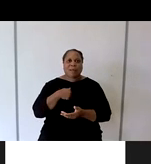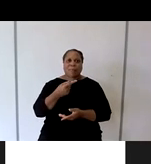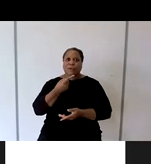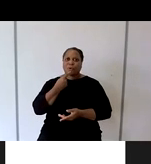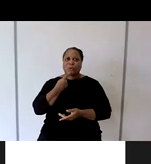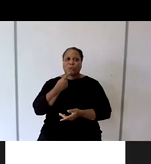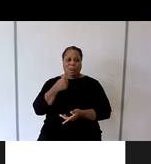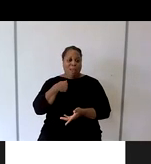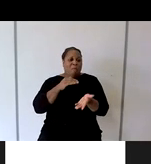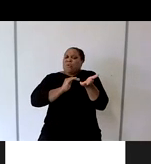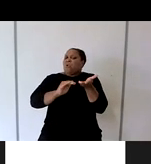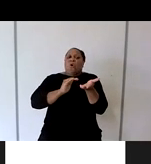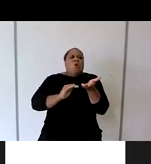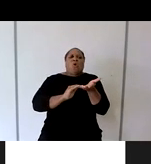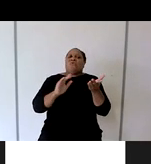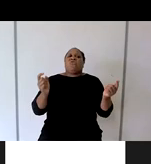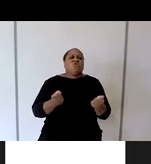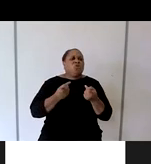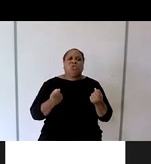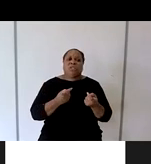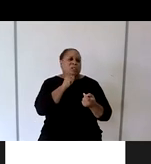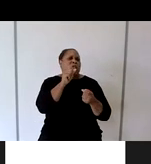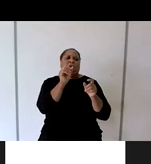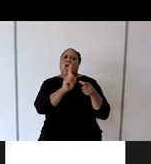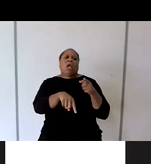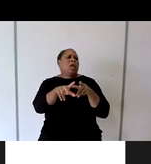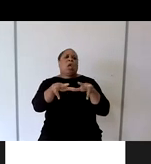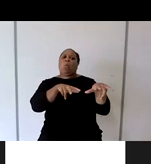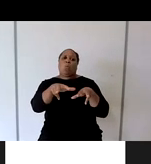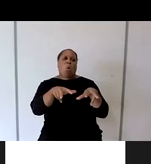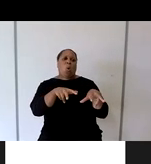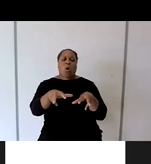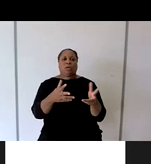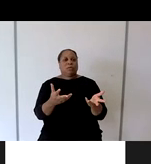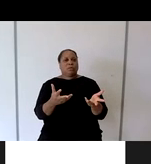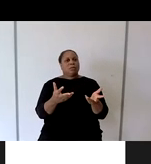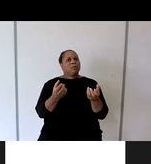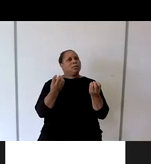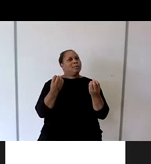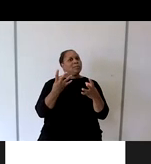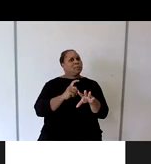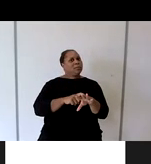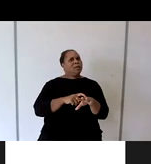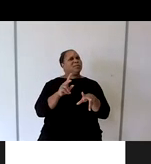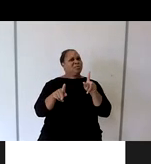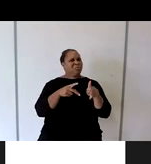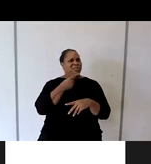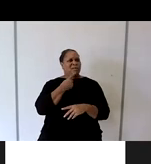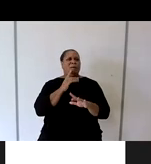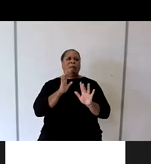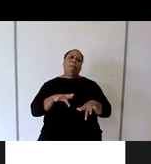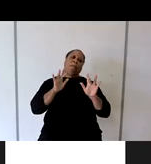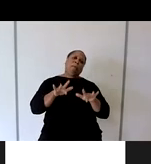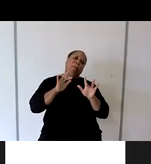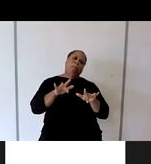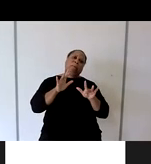be forgiven of my sin for not being able to walk. And there's so many times that people say, I feel so sorry for you